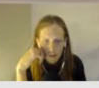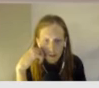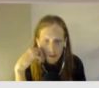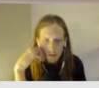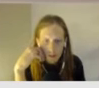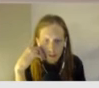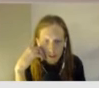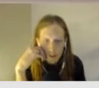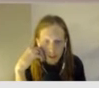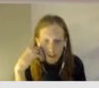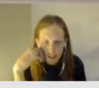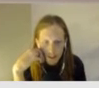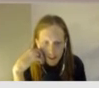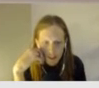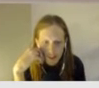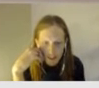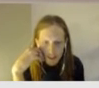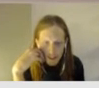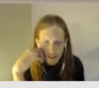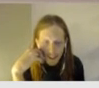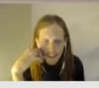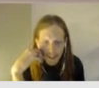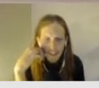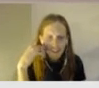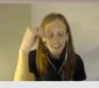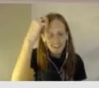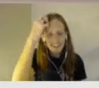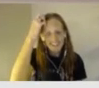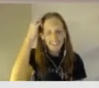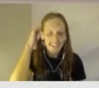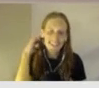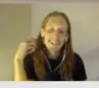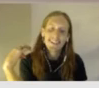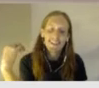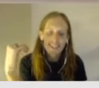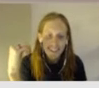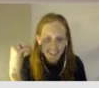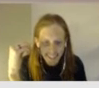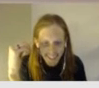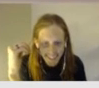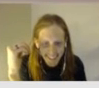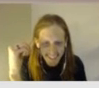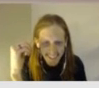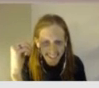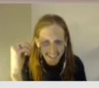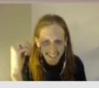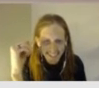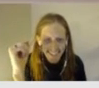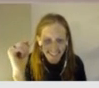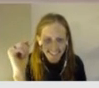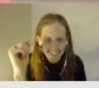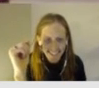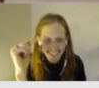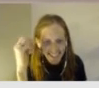new camera body all over again. So yeah. I'm very evangelical in my Fuji. I'll talk about it all day long, but I'm sure I'll be boring